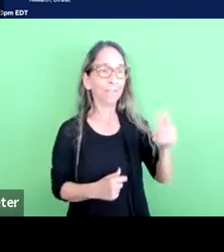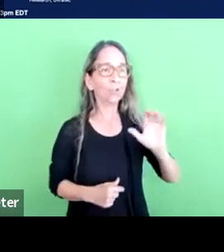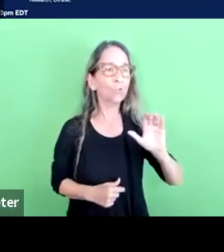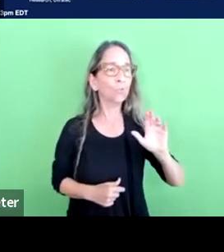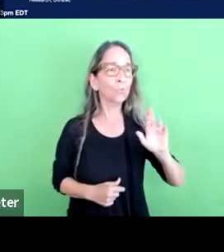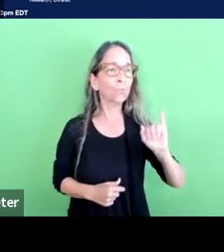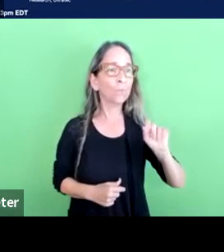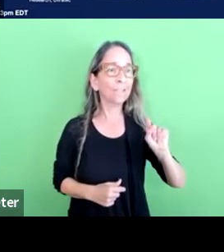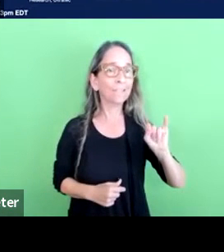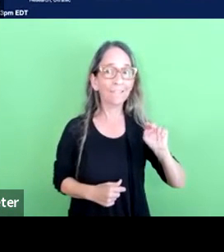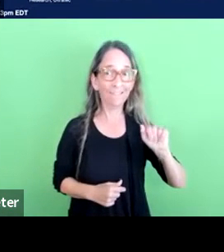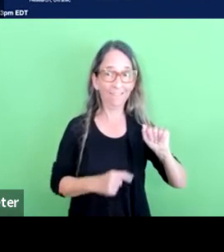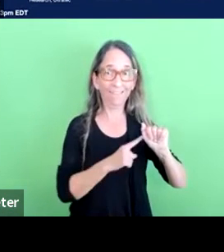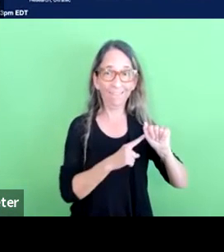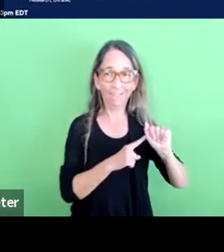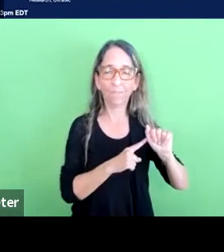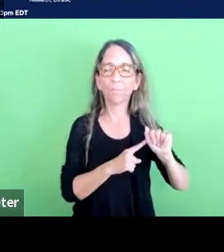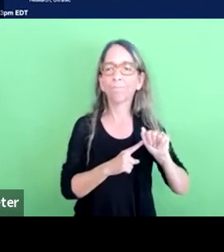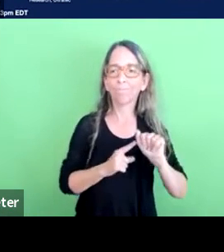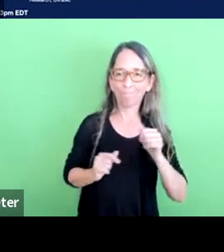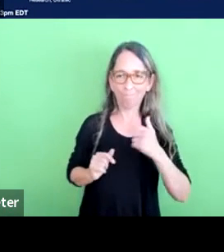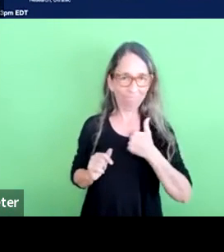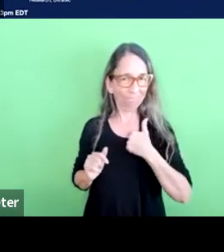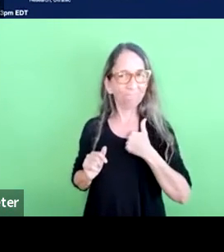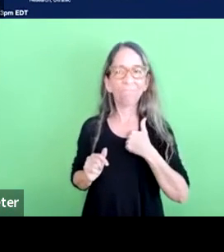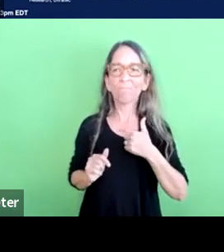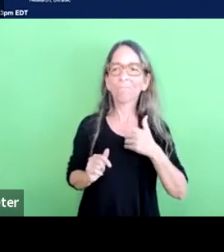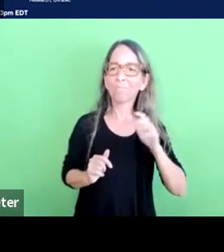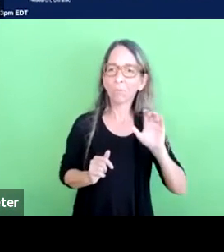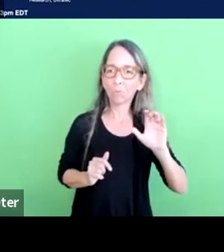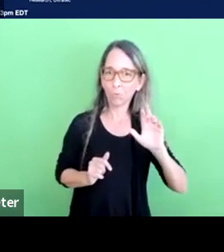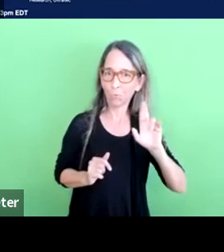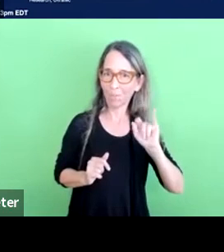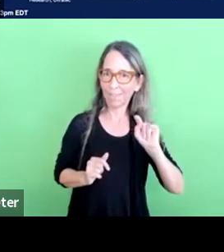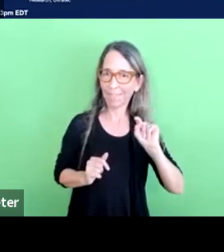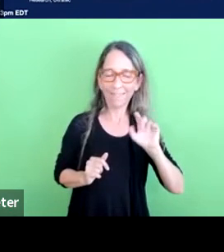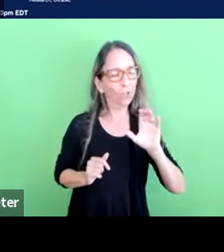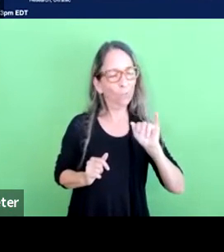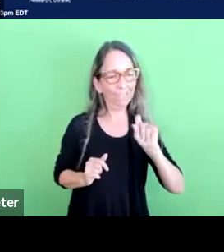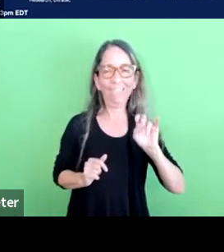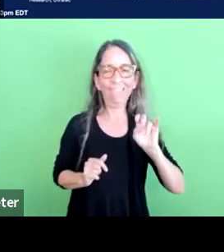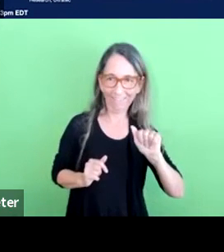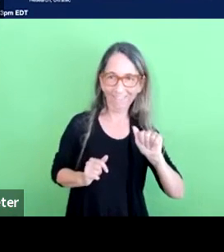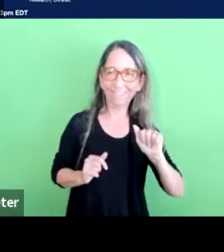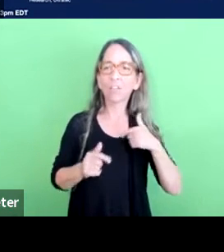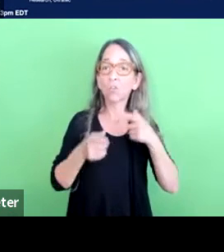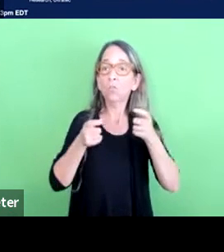My name is Christina Dewart, and I am the Director of Regulatory Affairs for InnoCaption. I